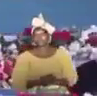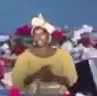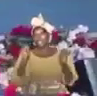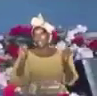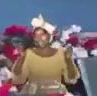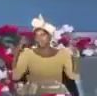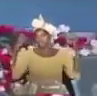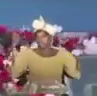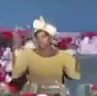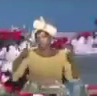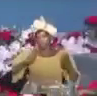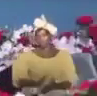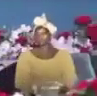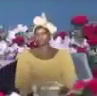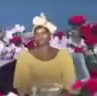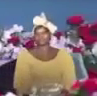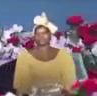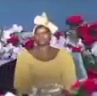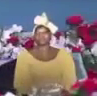Hallelujah.